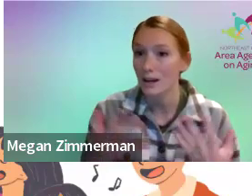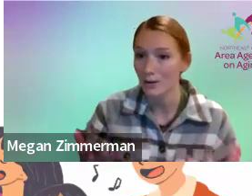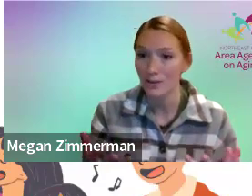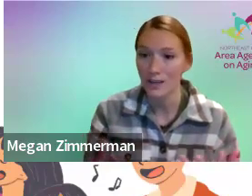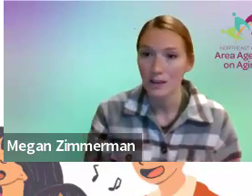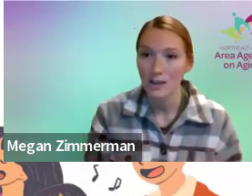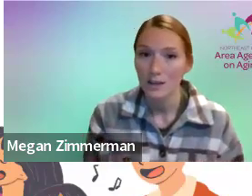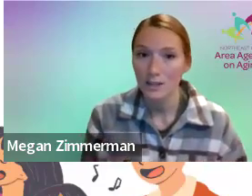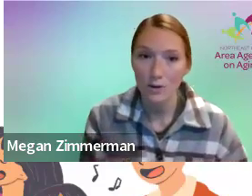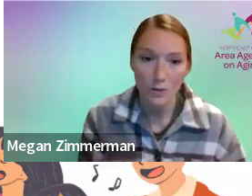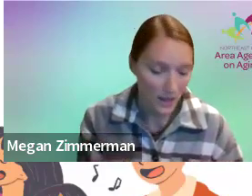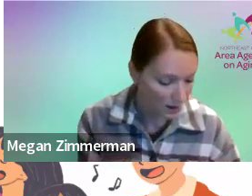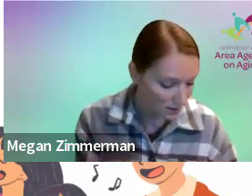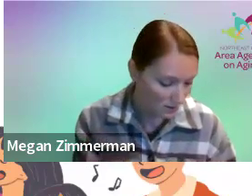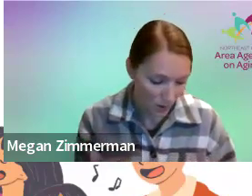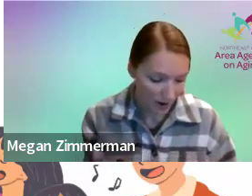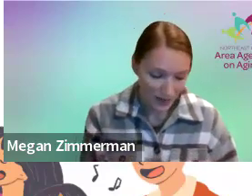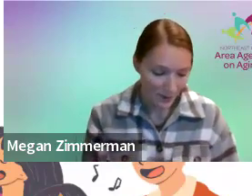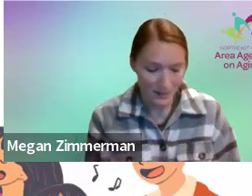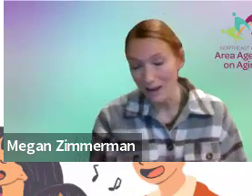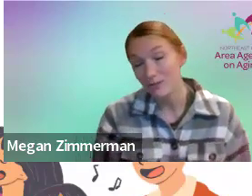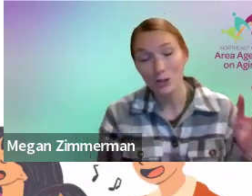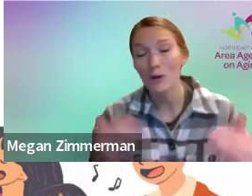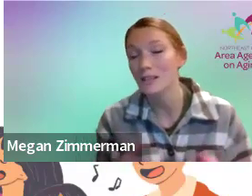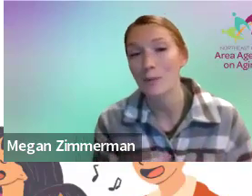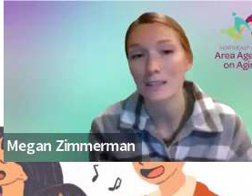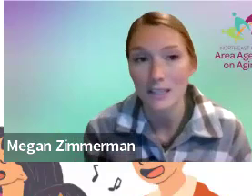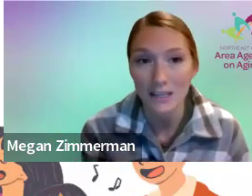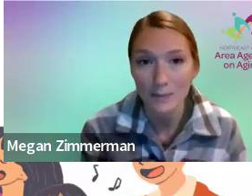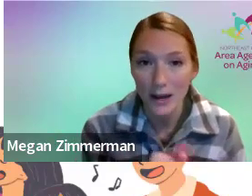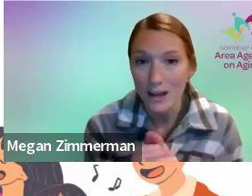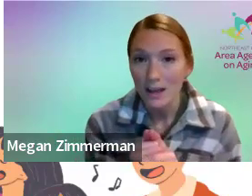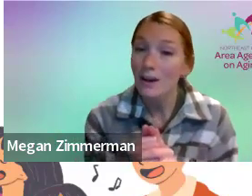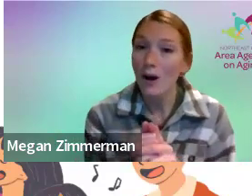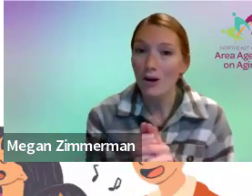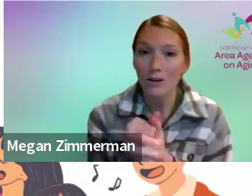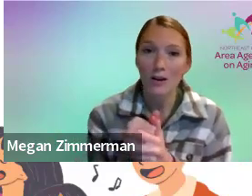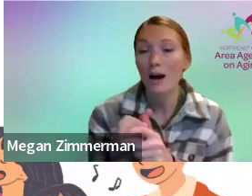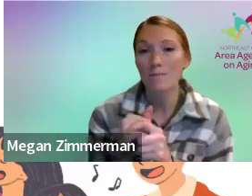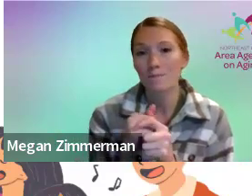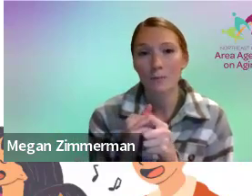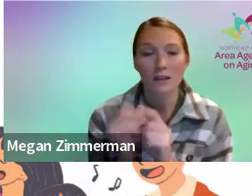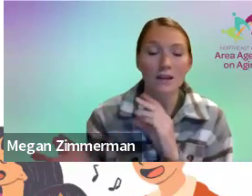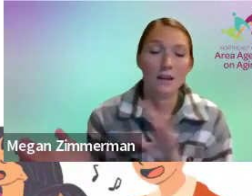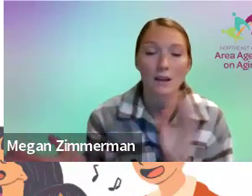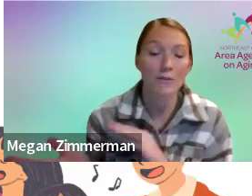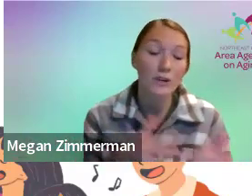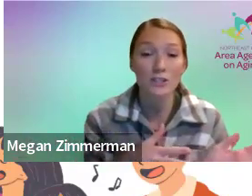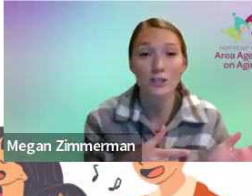their brain healthy. So we don't have time to dive super deep into this, but there are